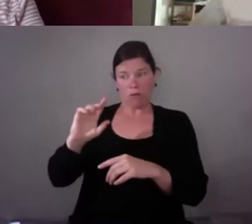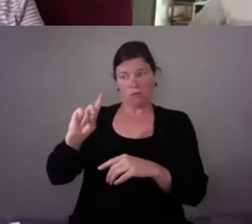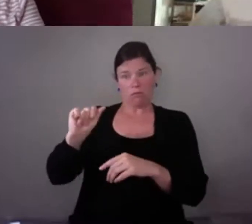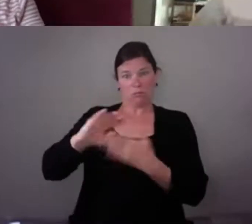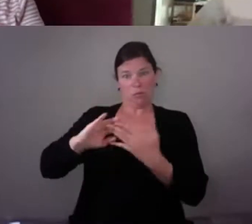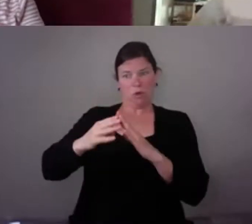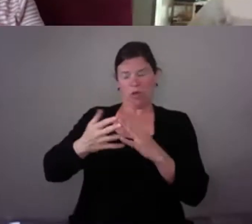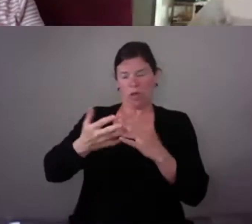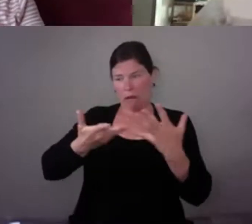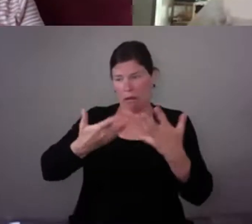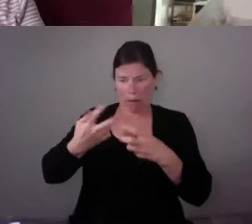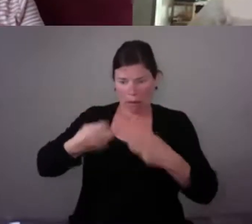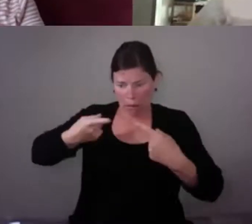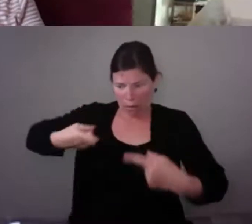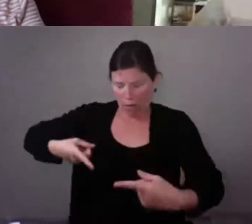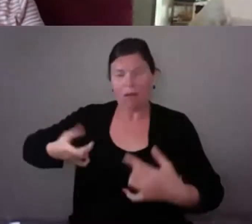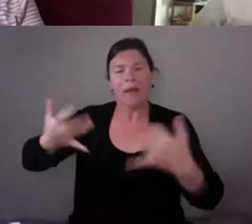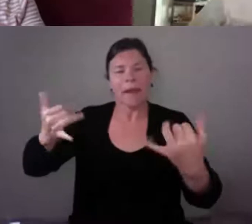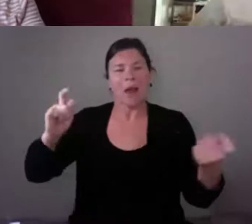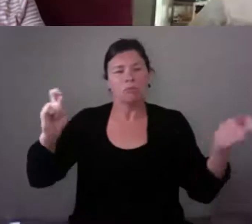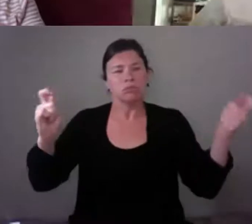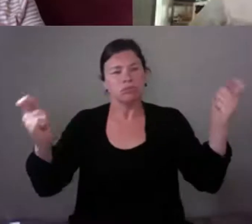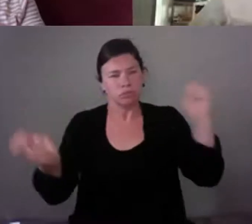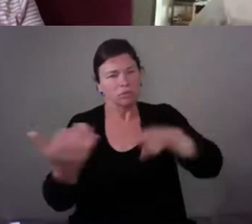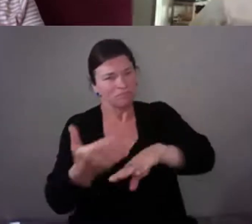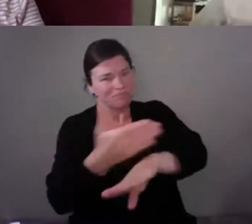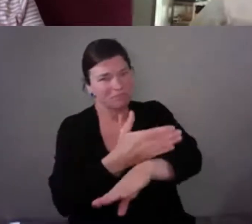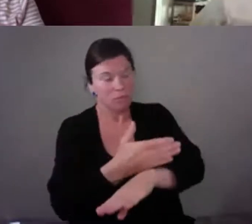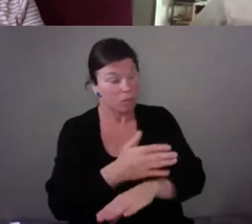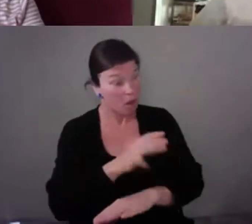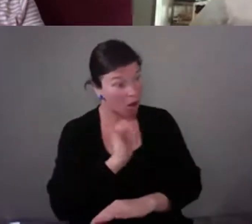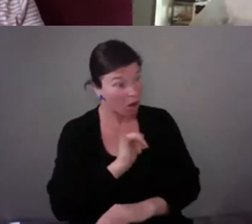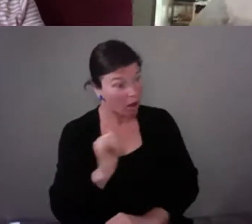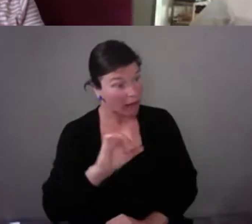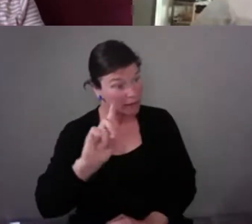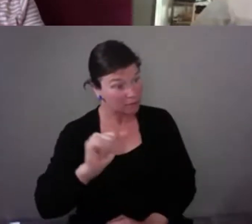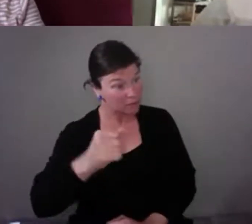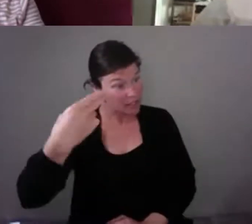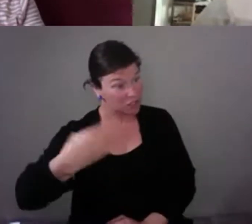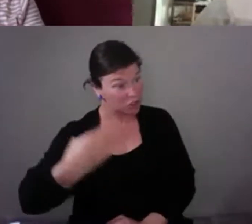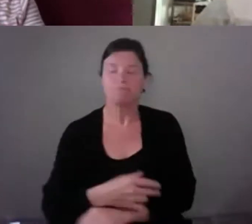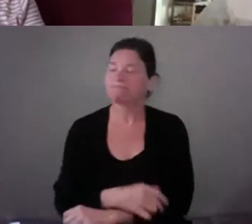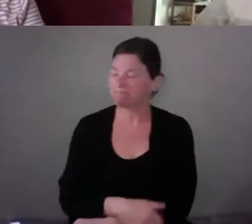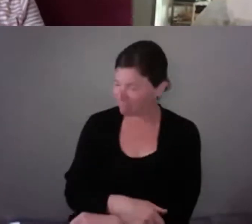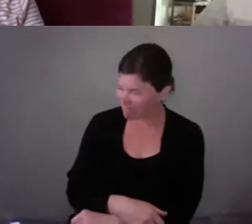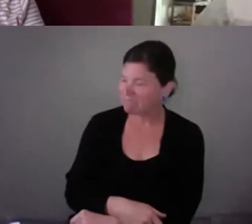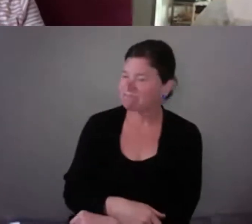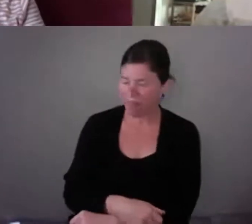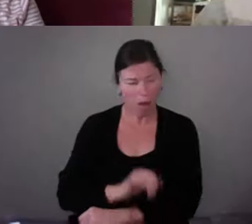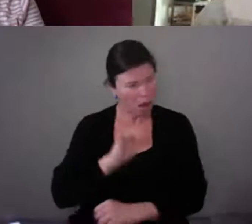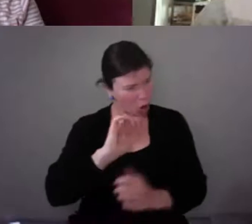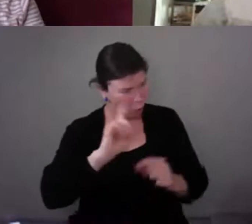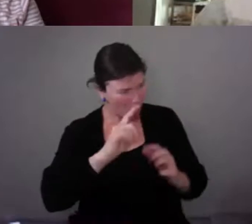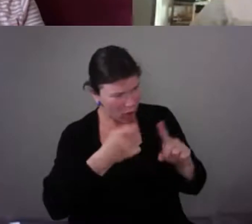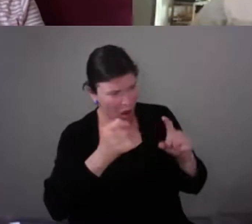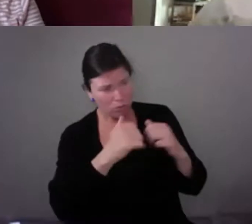Okay, so one is on disability history, like Yeah. how we got the ADA and stuff like that, and one